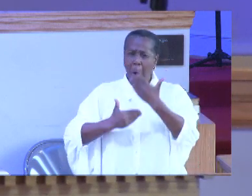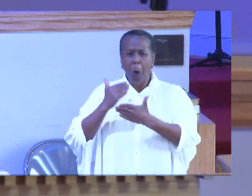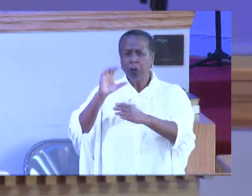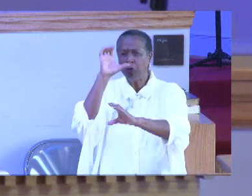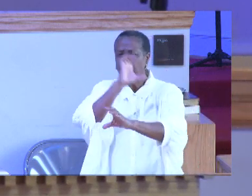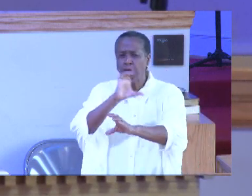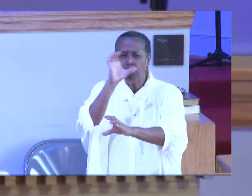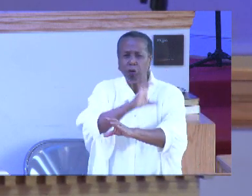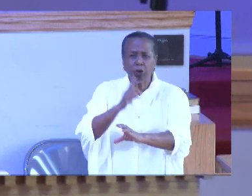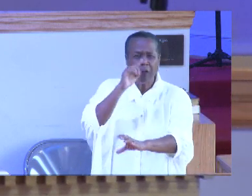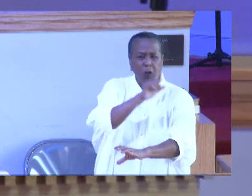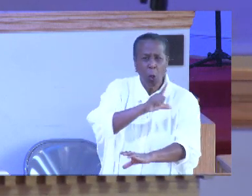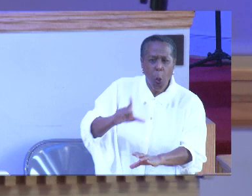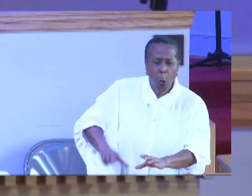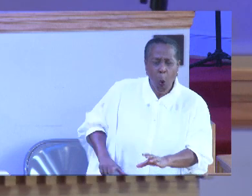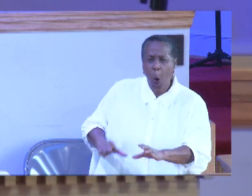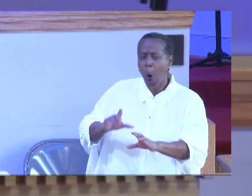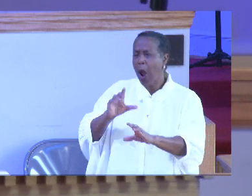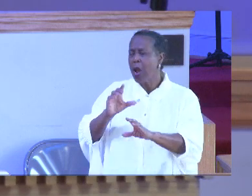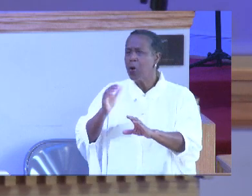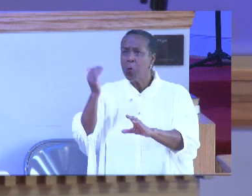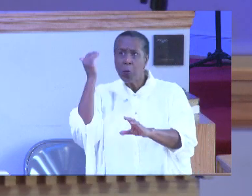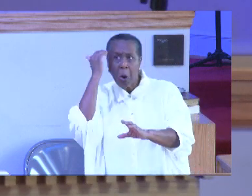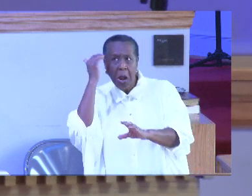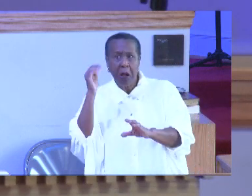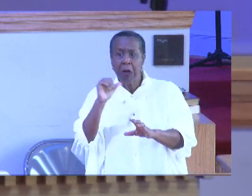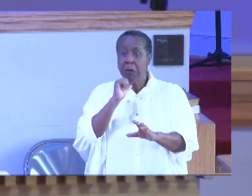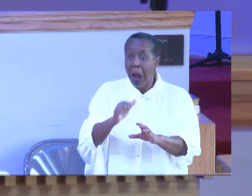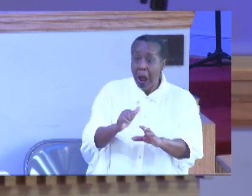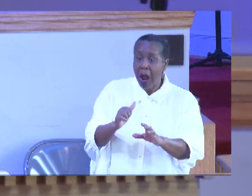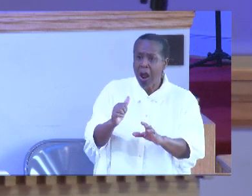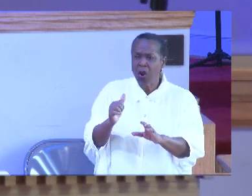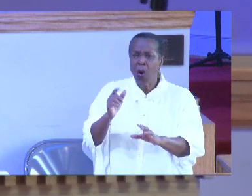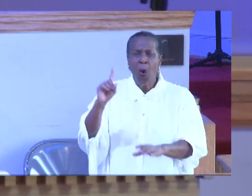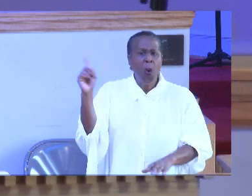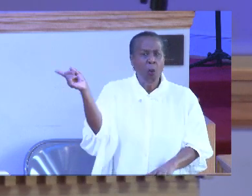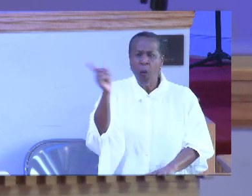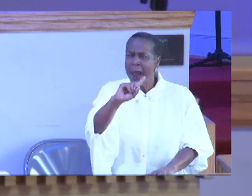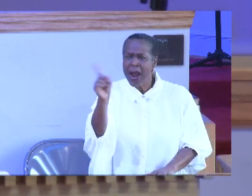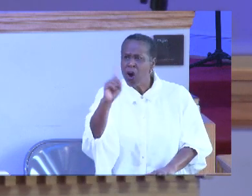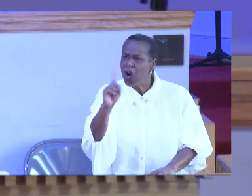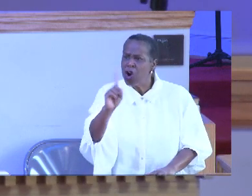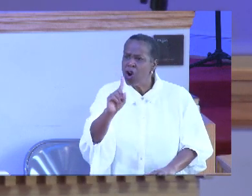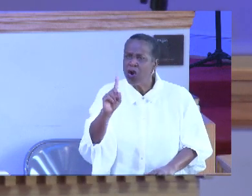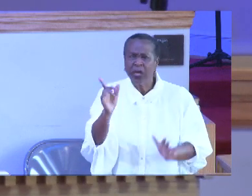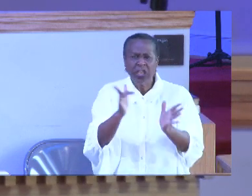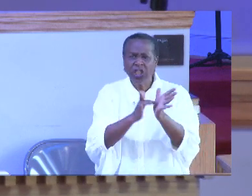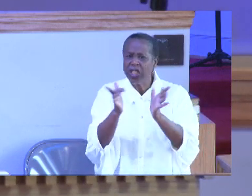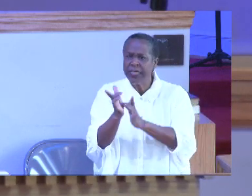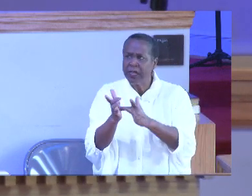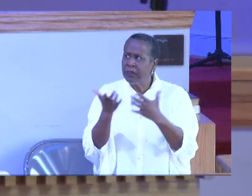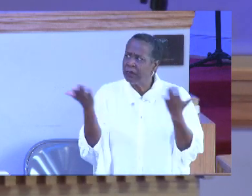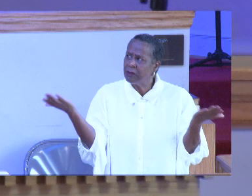we are cognizant or unaware, where is Jesus?